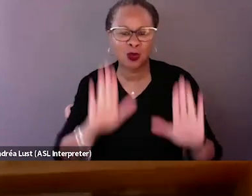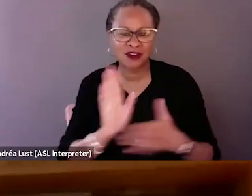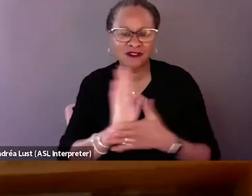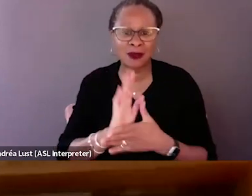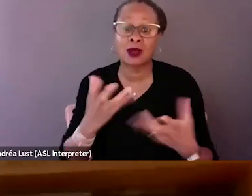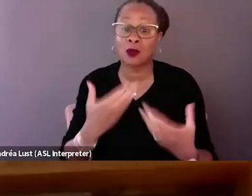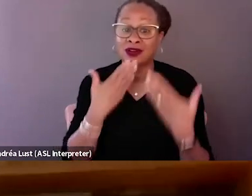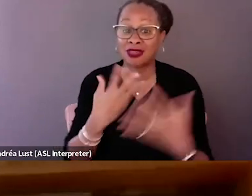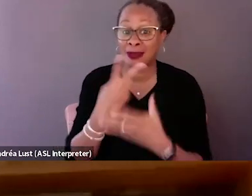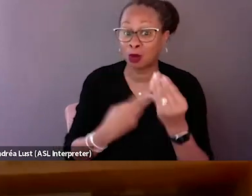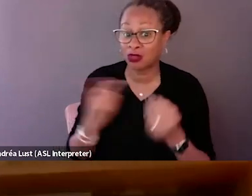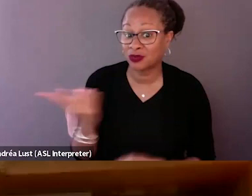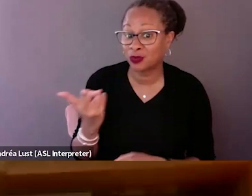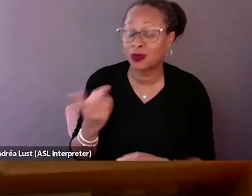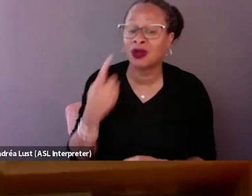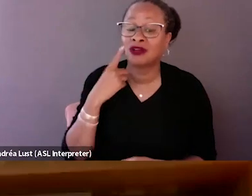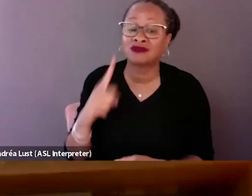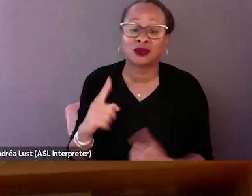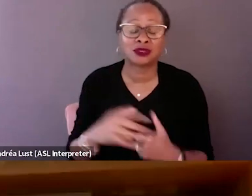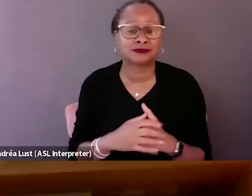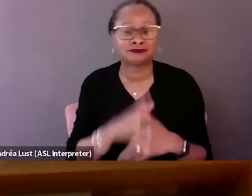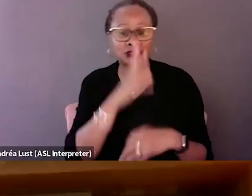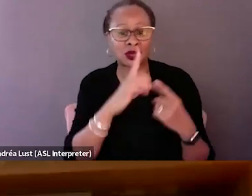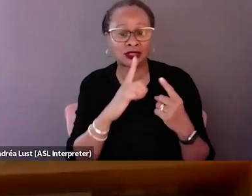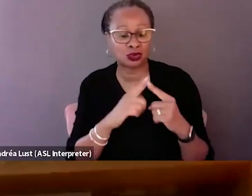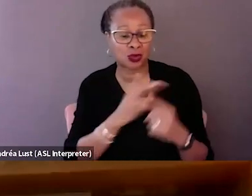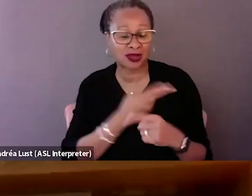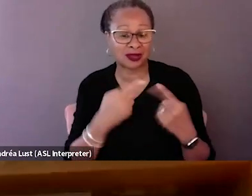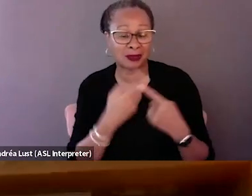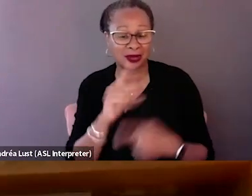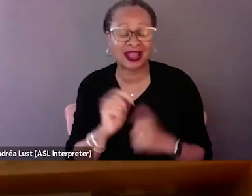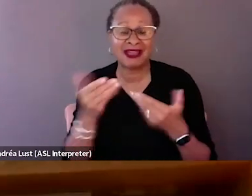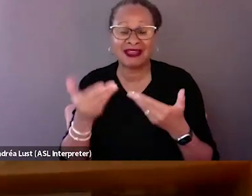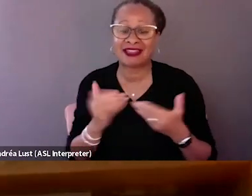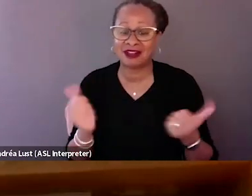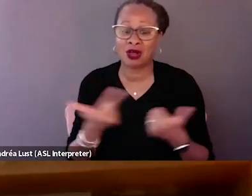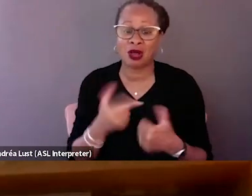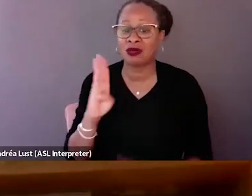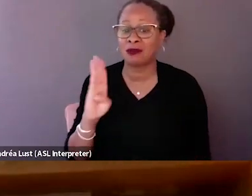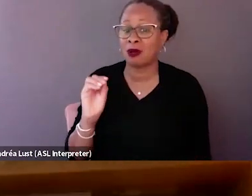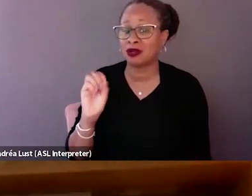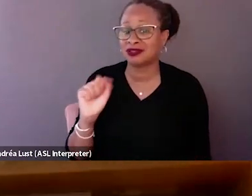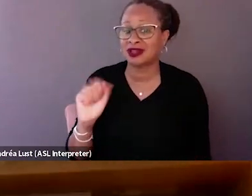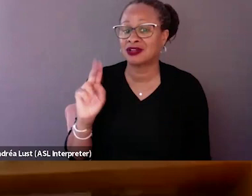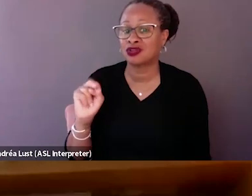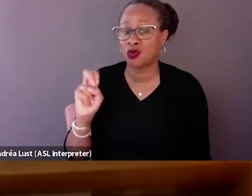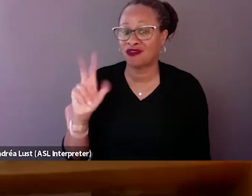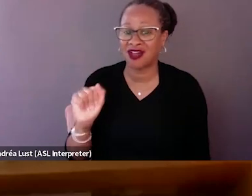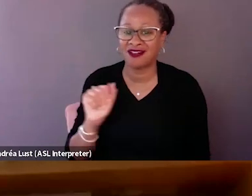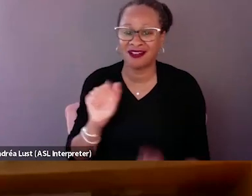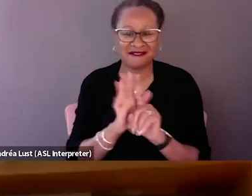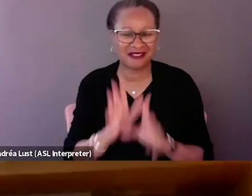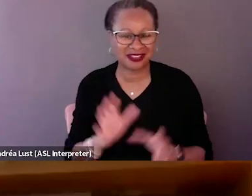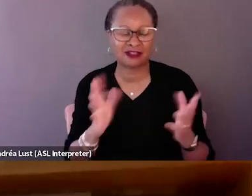I want to thank you both for talking to us about it and giving all the Bossa Nova fans out there a really